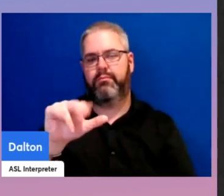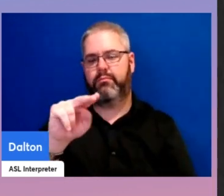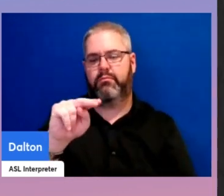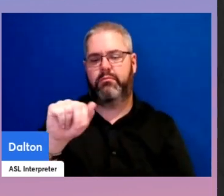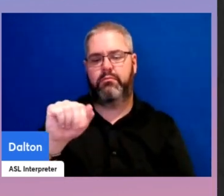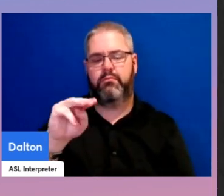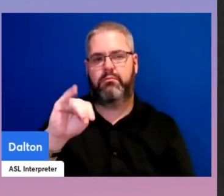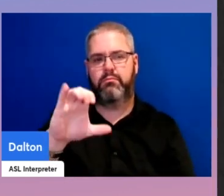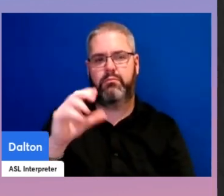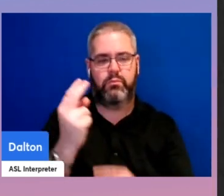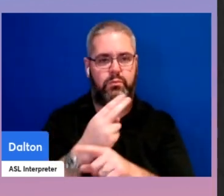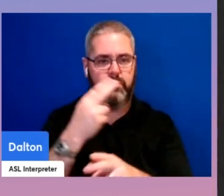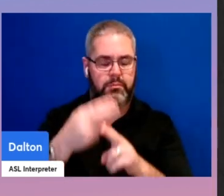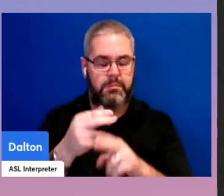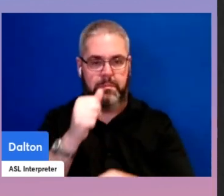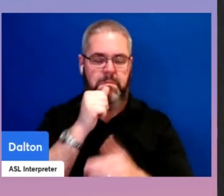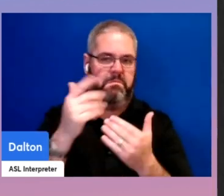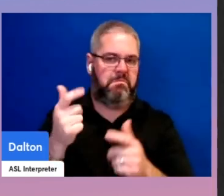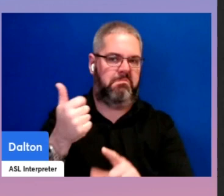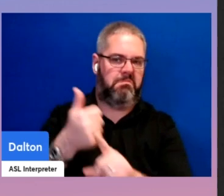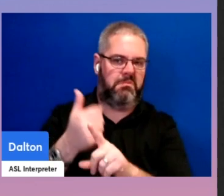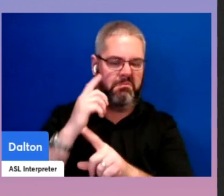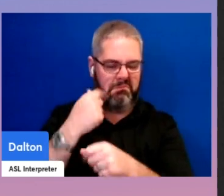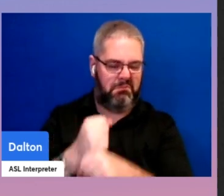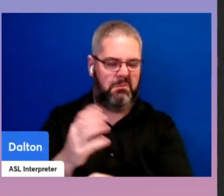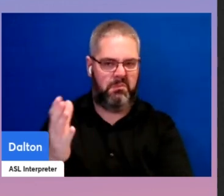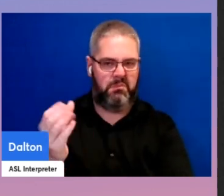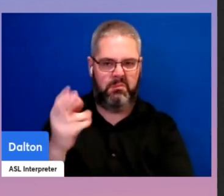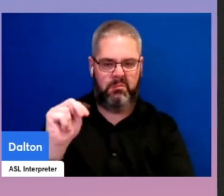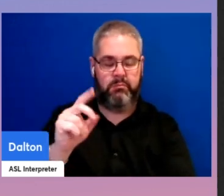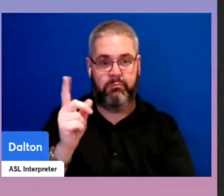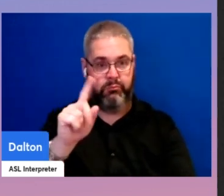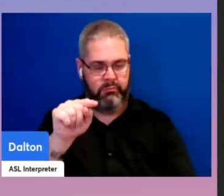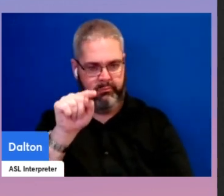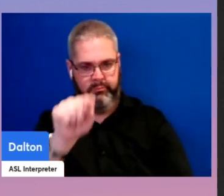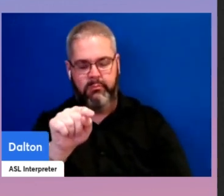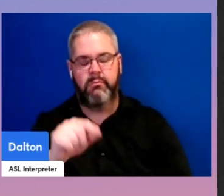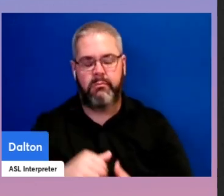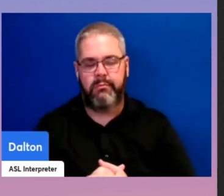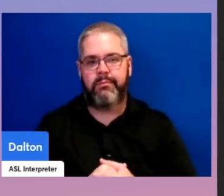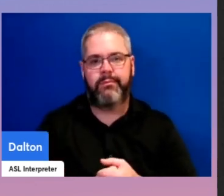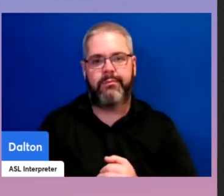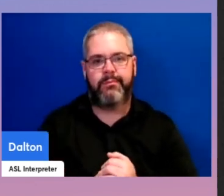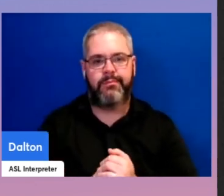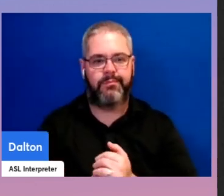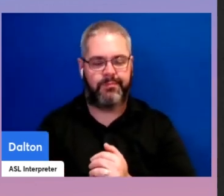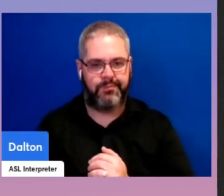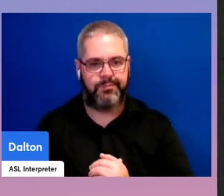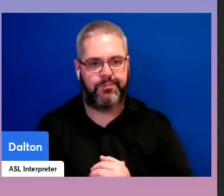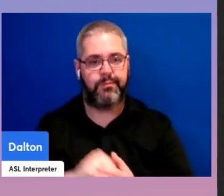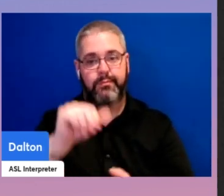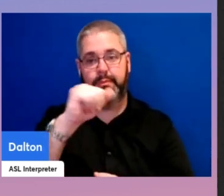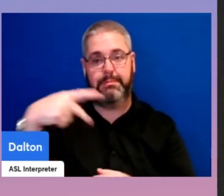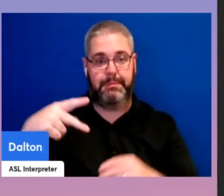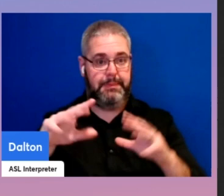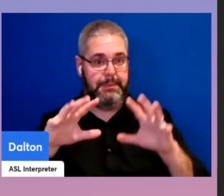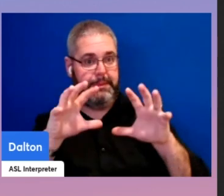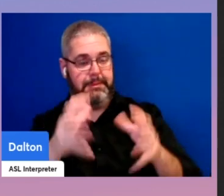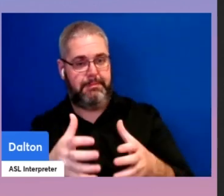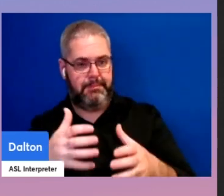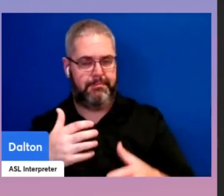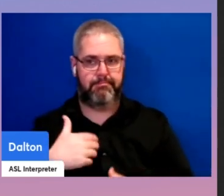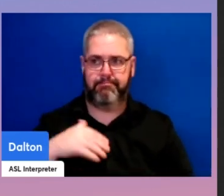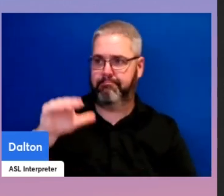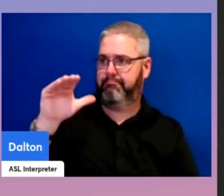us. So that's gone ahead and is effectively just done here. We go ahead and as a app team, I say I need a